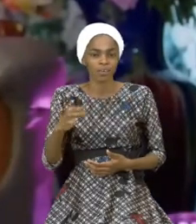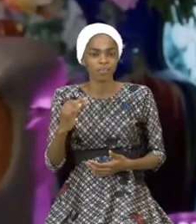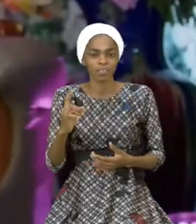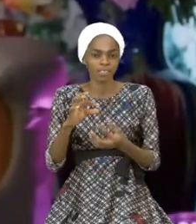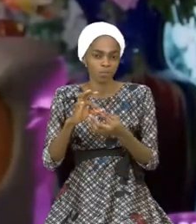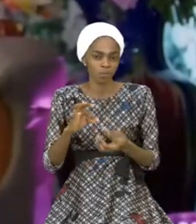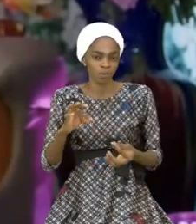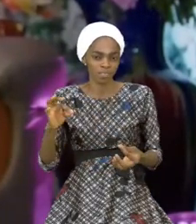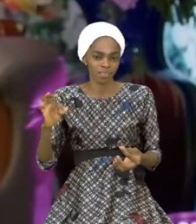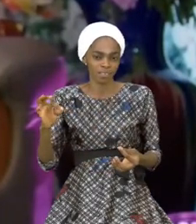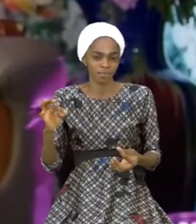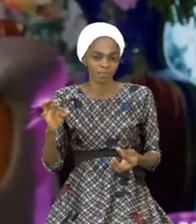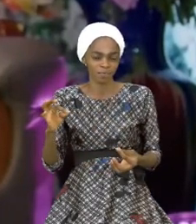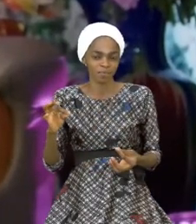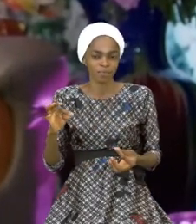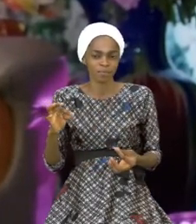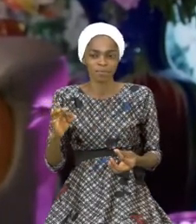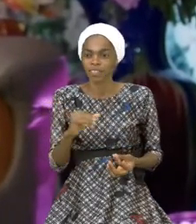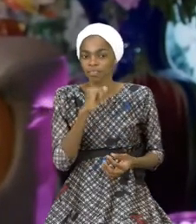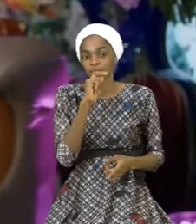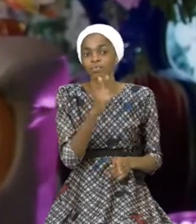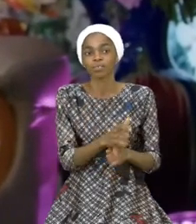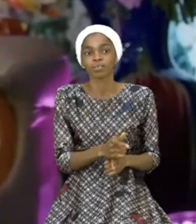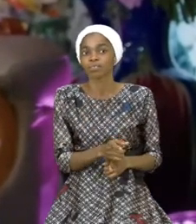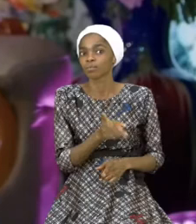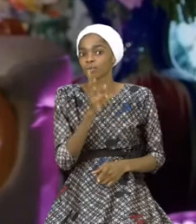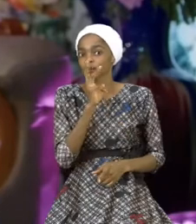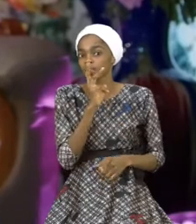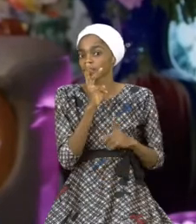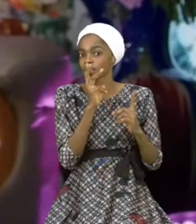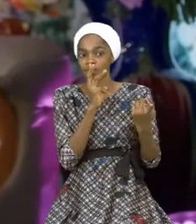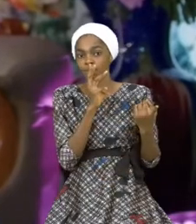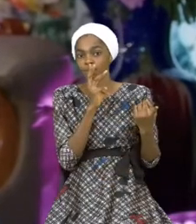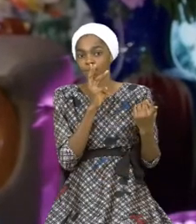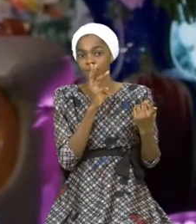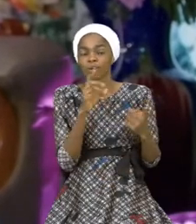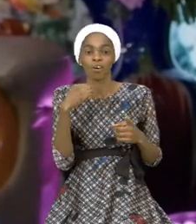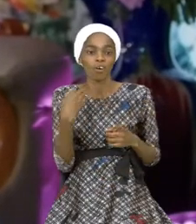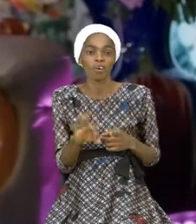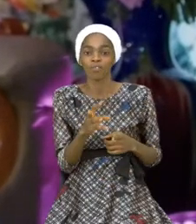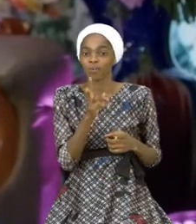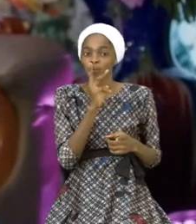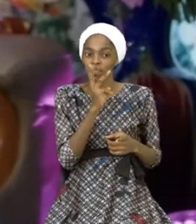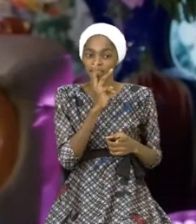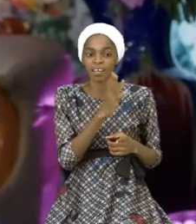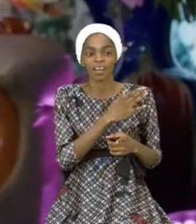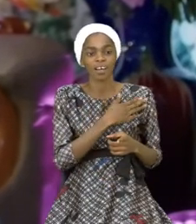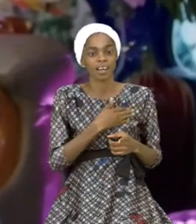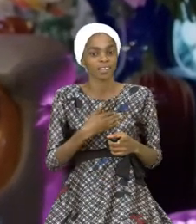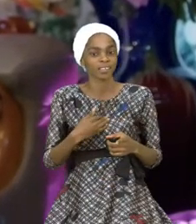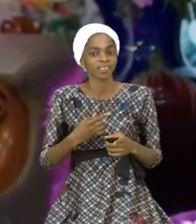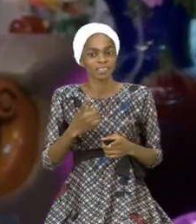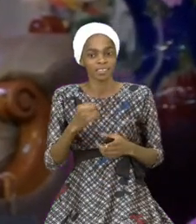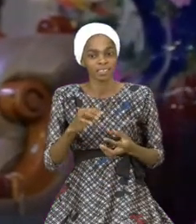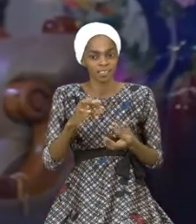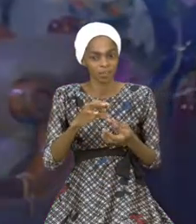Spirit. Not just water, of water and the Spirit. But